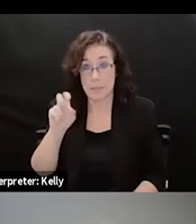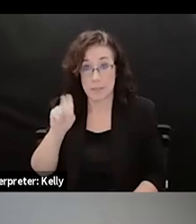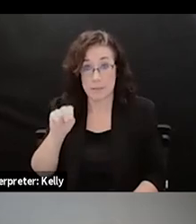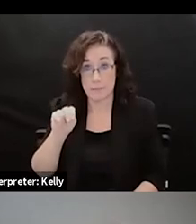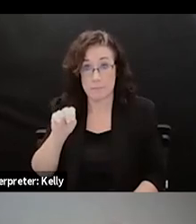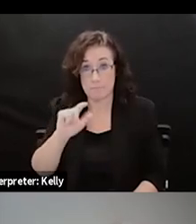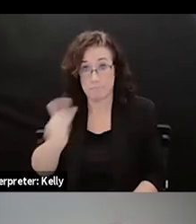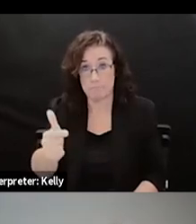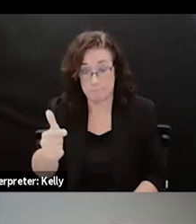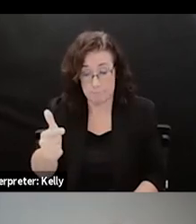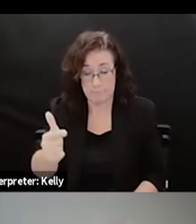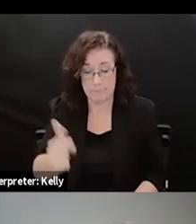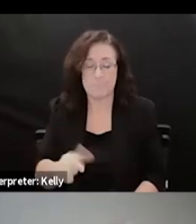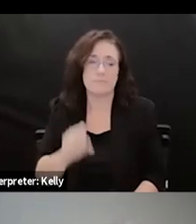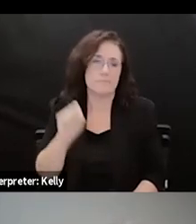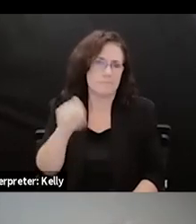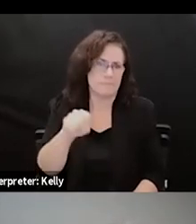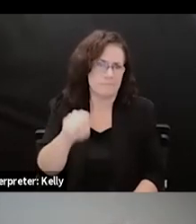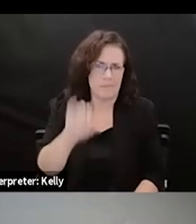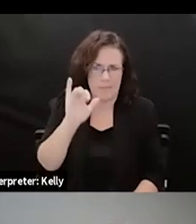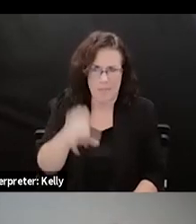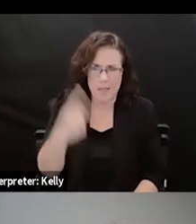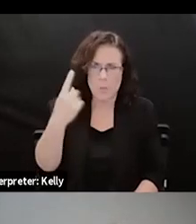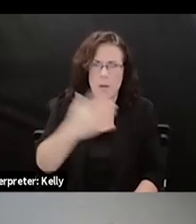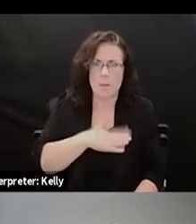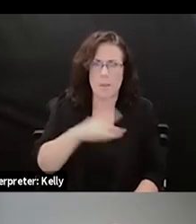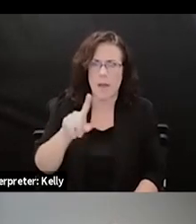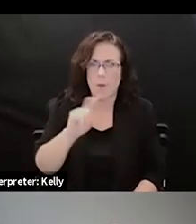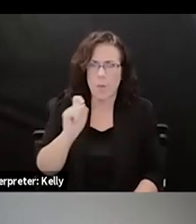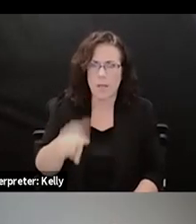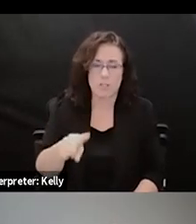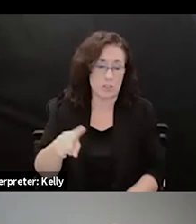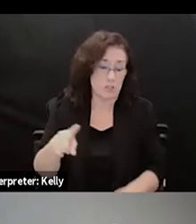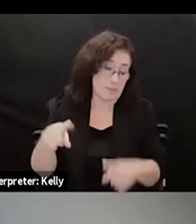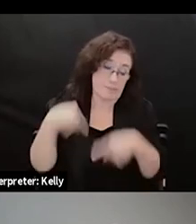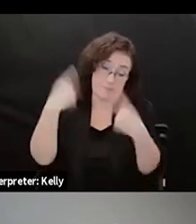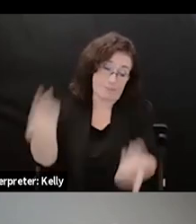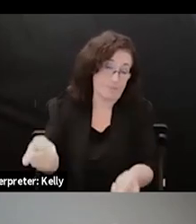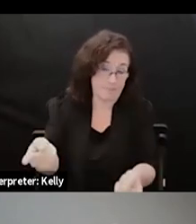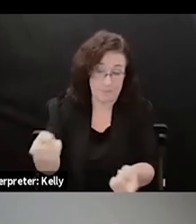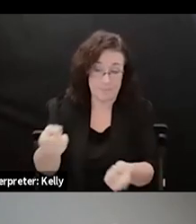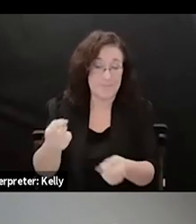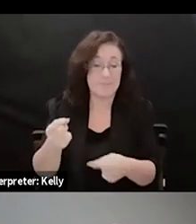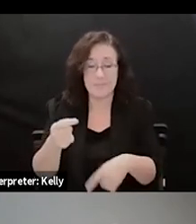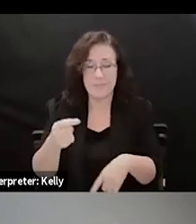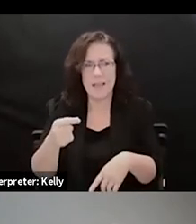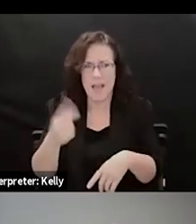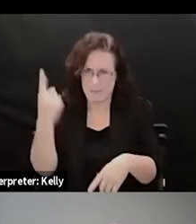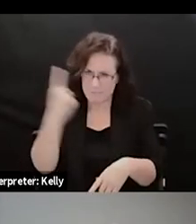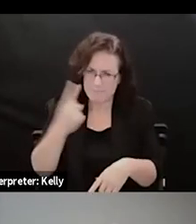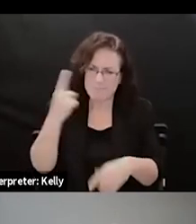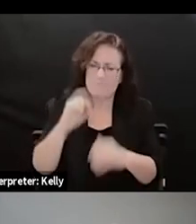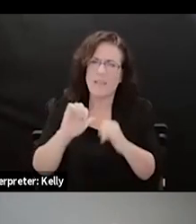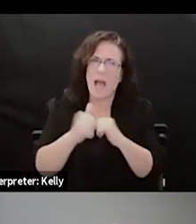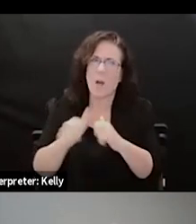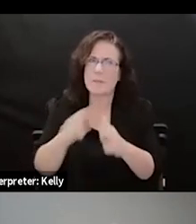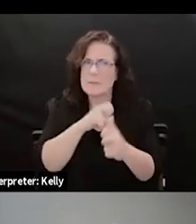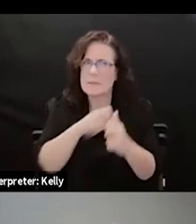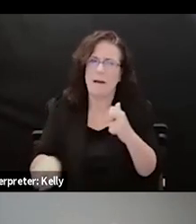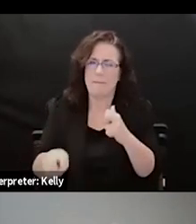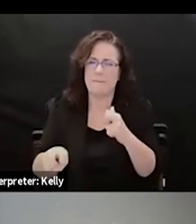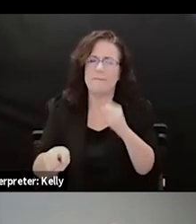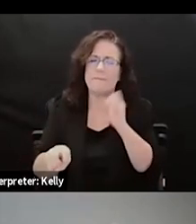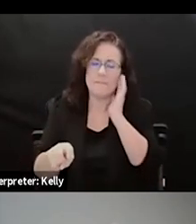um yeah that was one of my questions it's been one of my questions since being on this board um how difficult this is but i do think we need